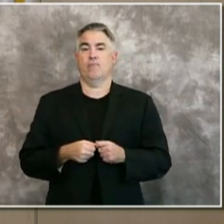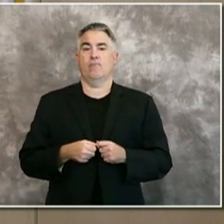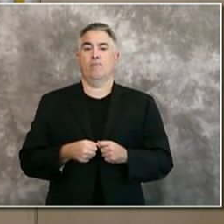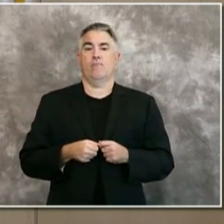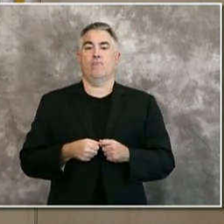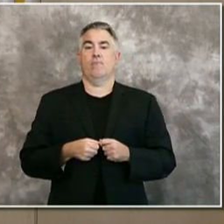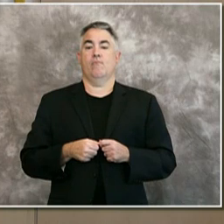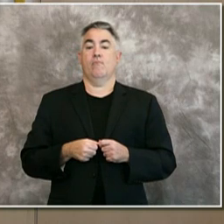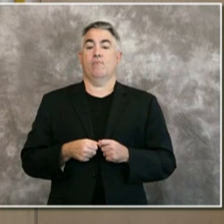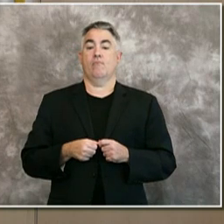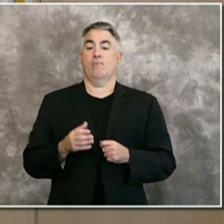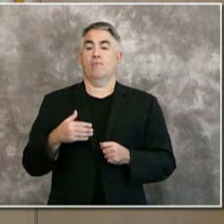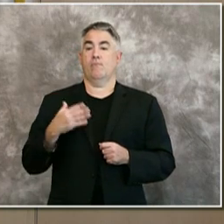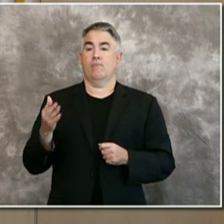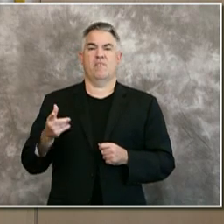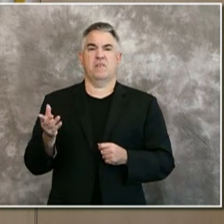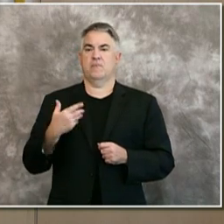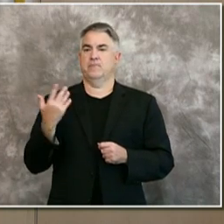Go to the next slide, please.